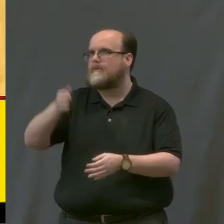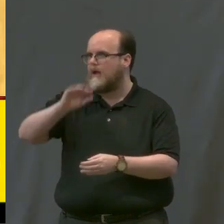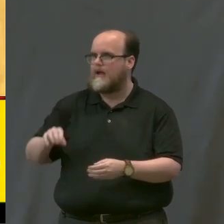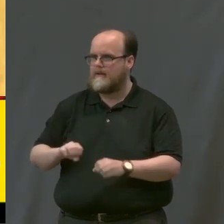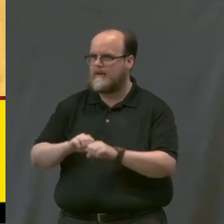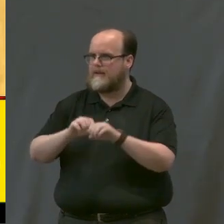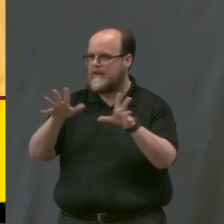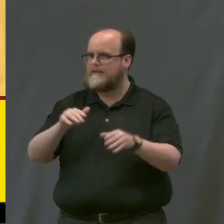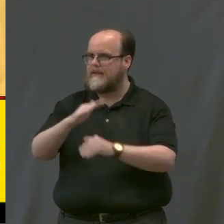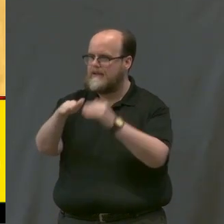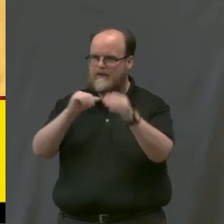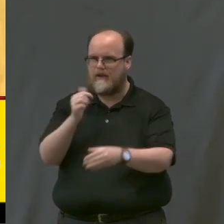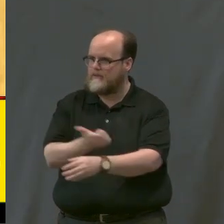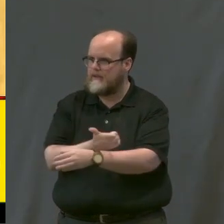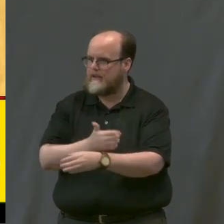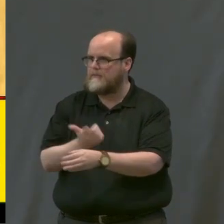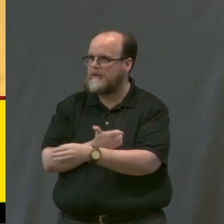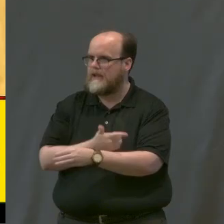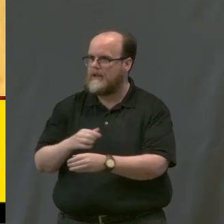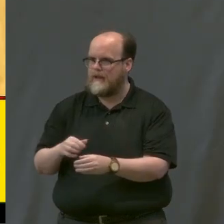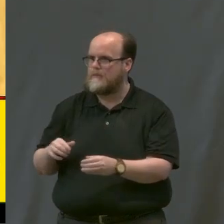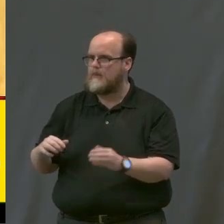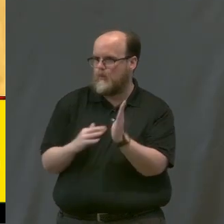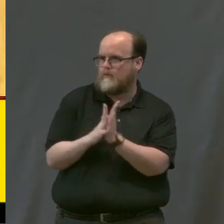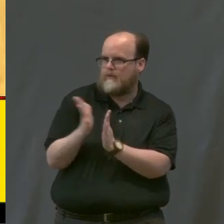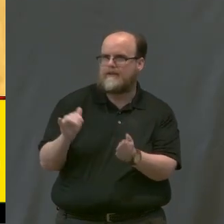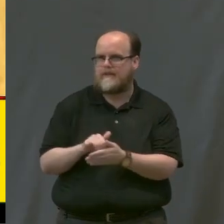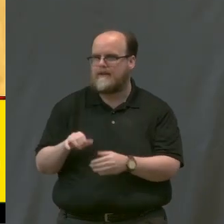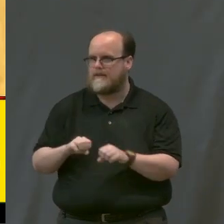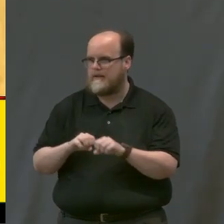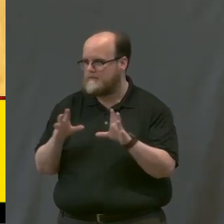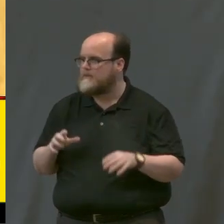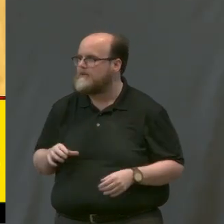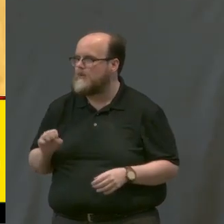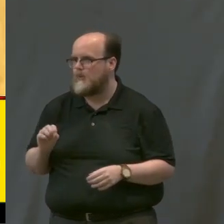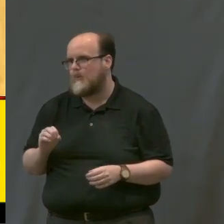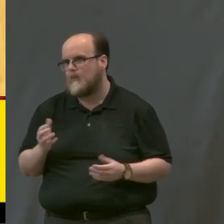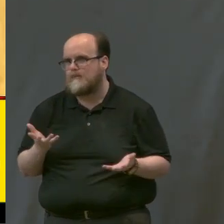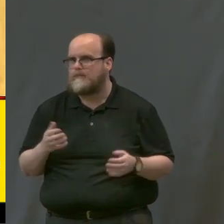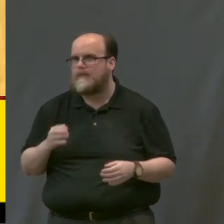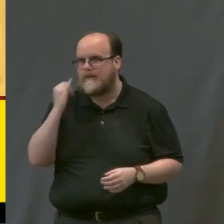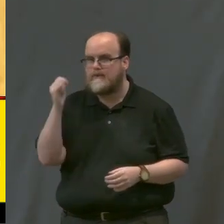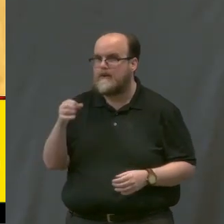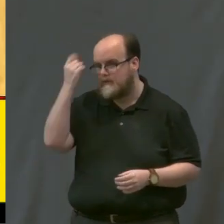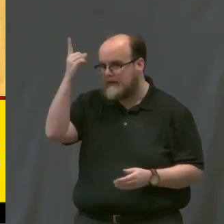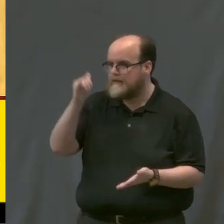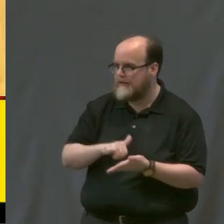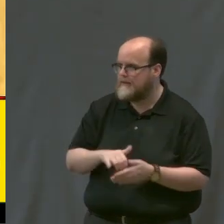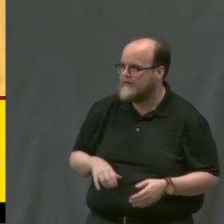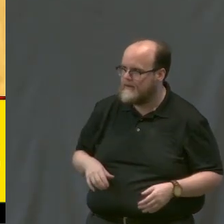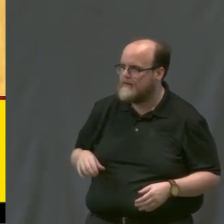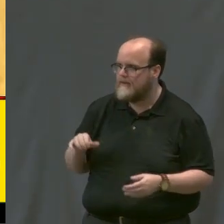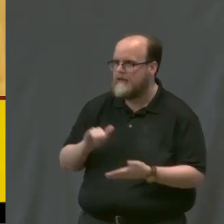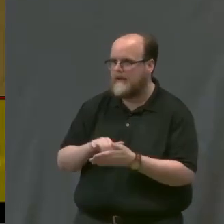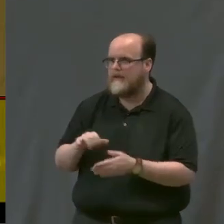heaven. It's not the Lamb. The Lamb does reflect that light. So, as long as you understand that, you're